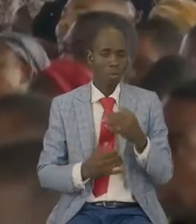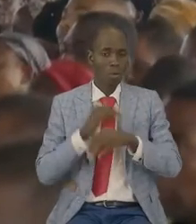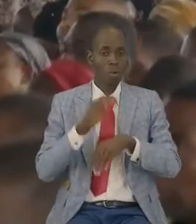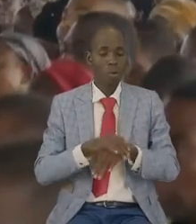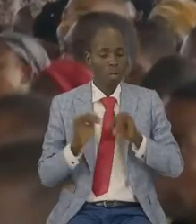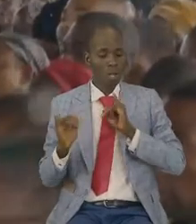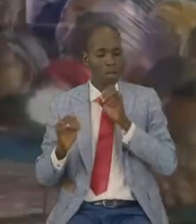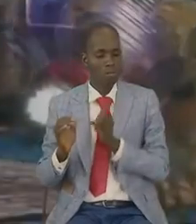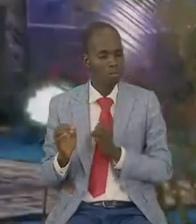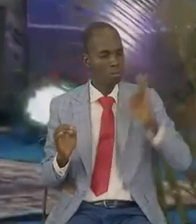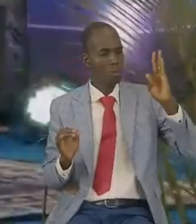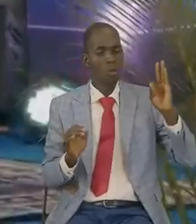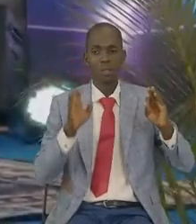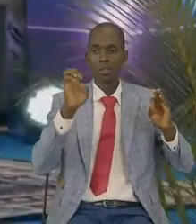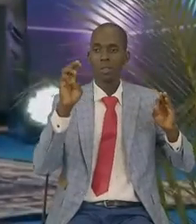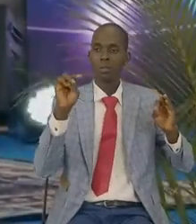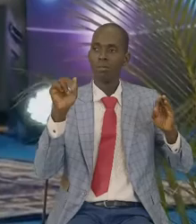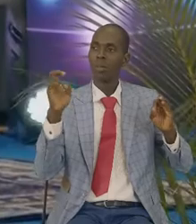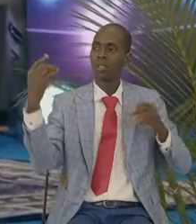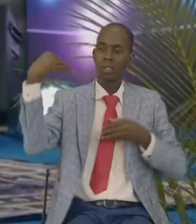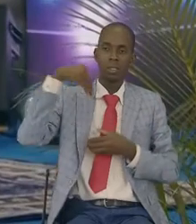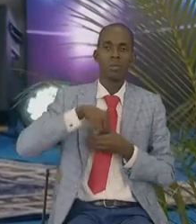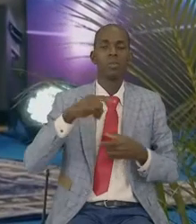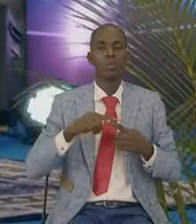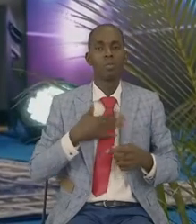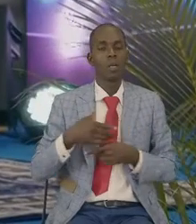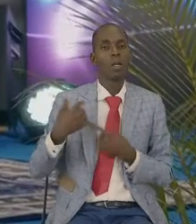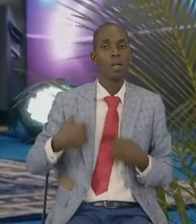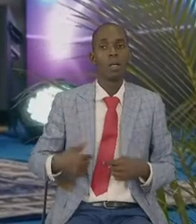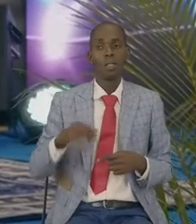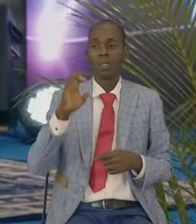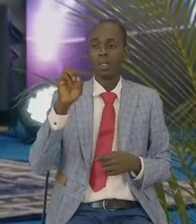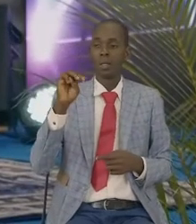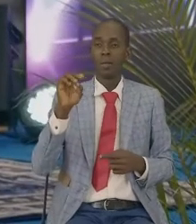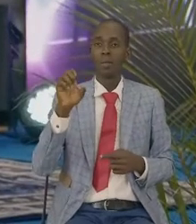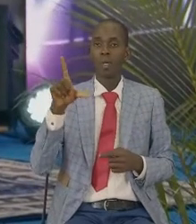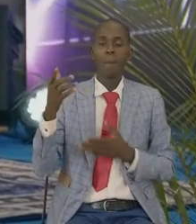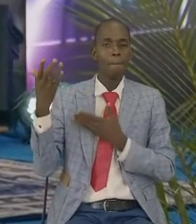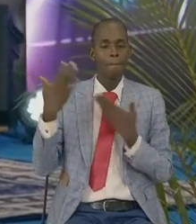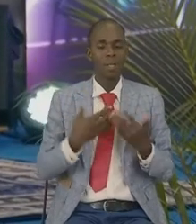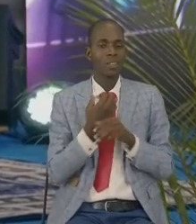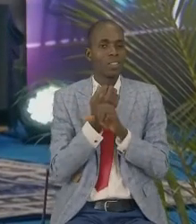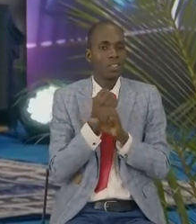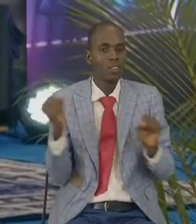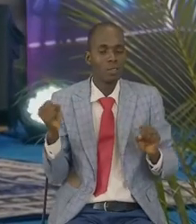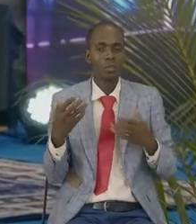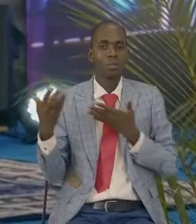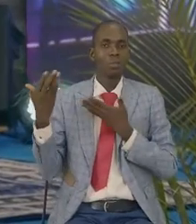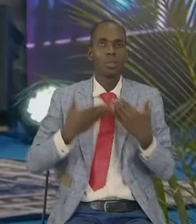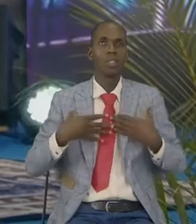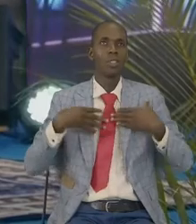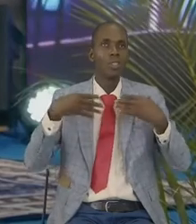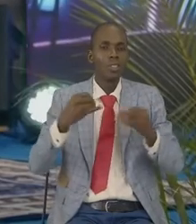be enthroned in my heart. He brings salvation, he brings healing, he brings